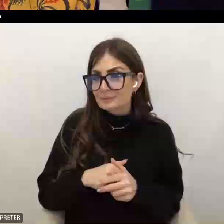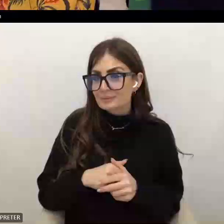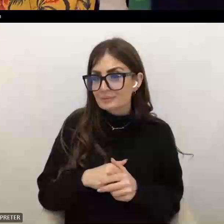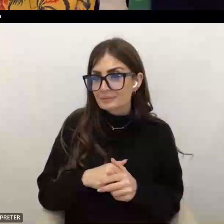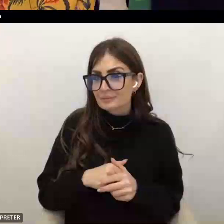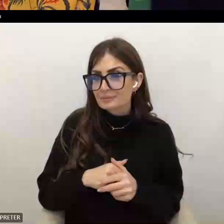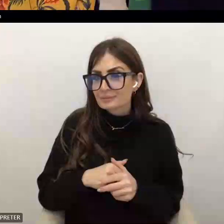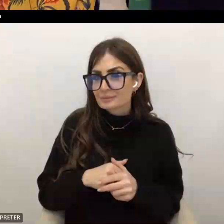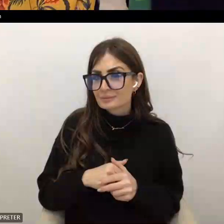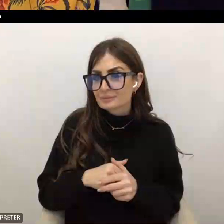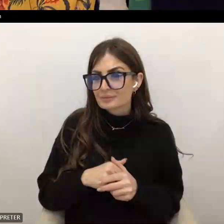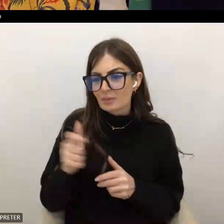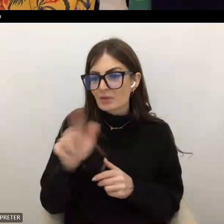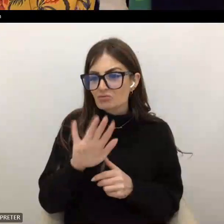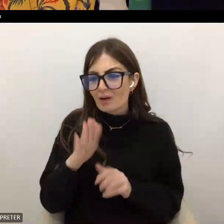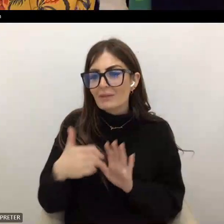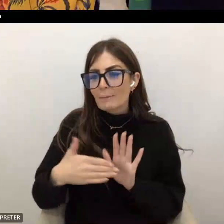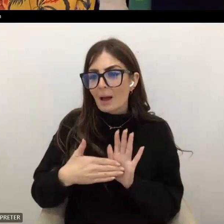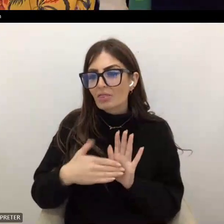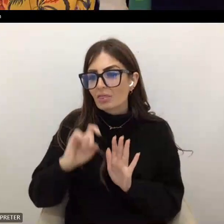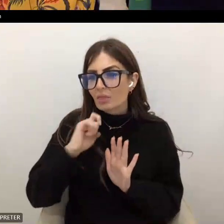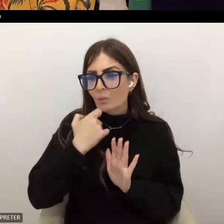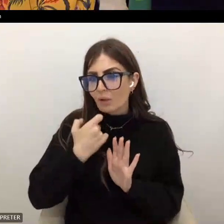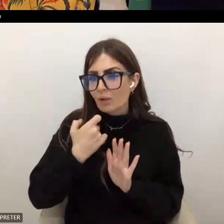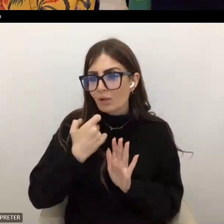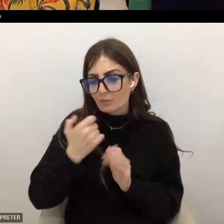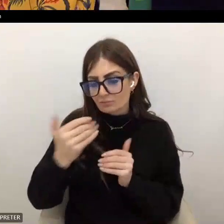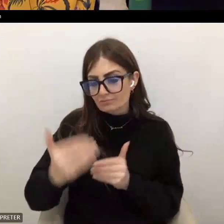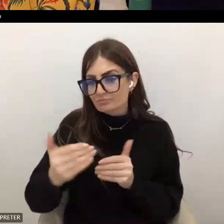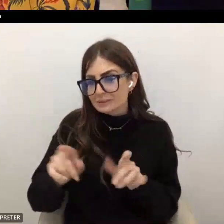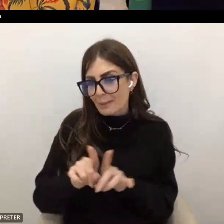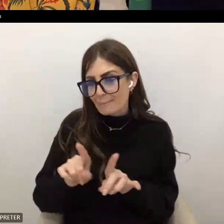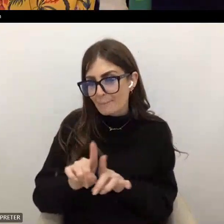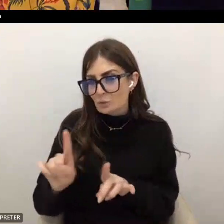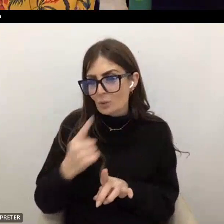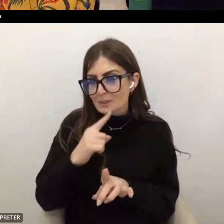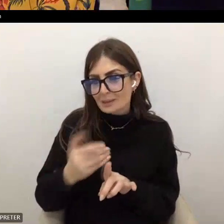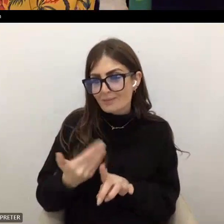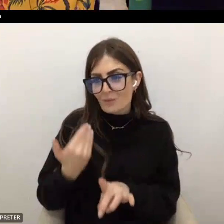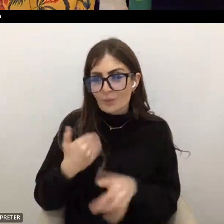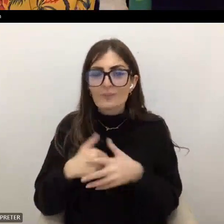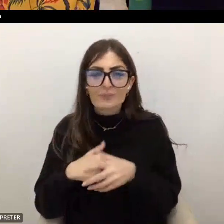when the month that these will open will apply.